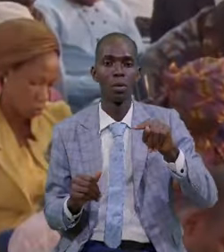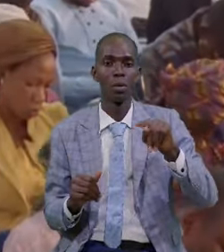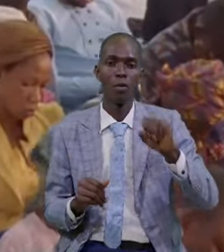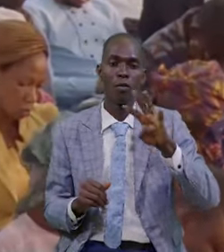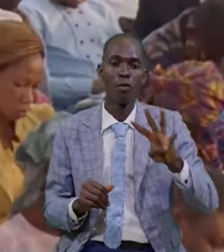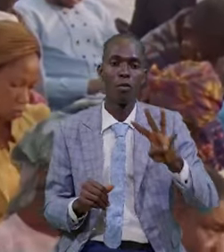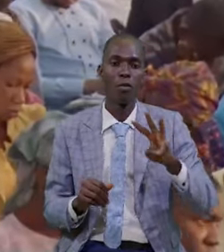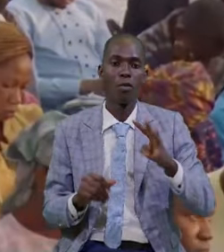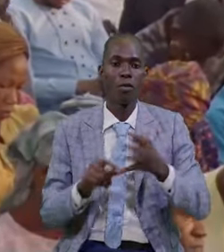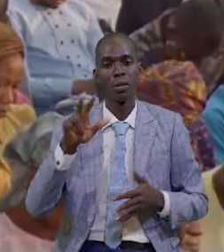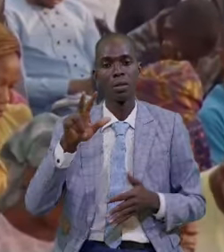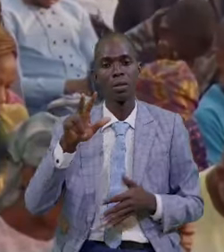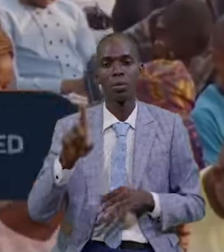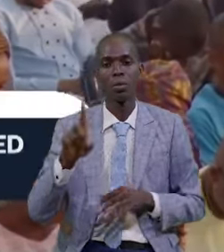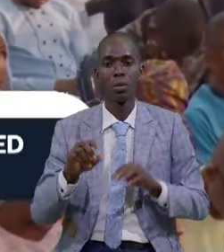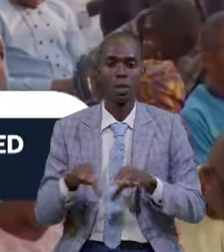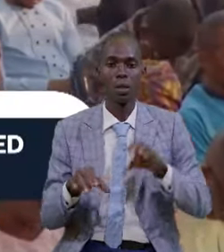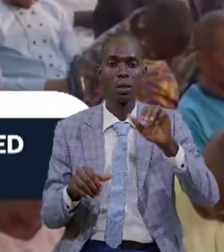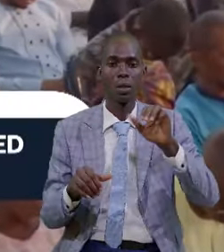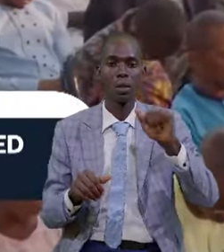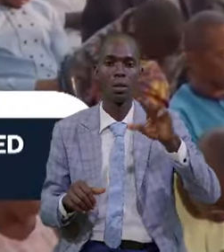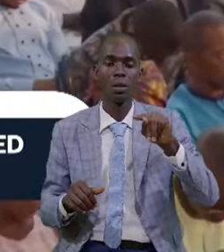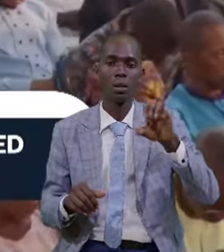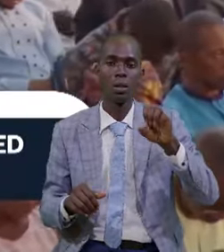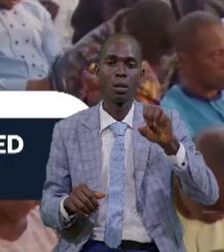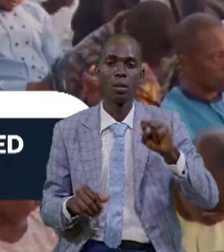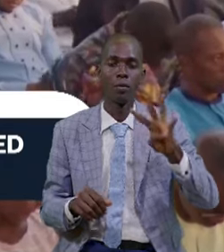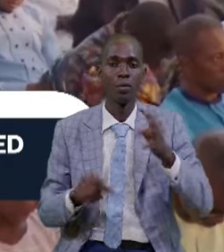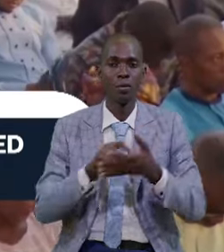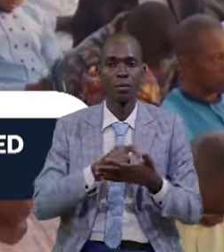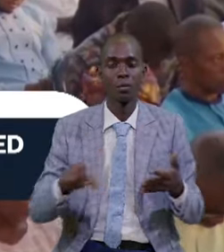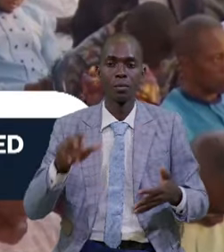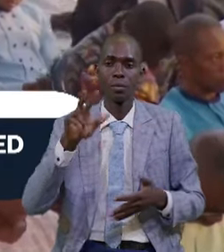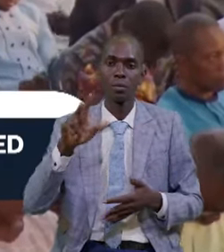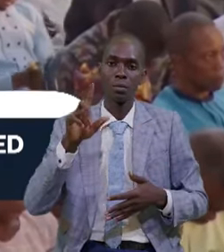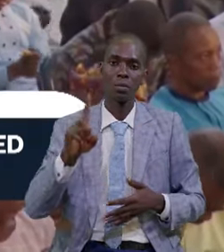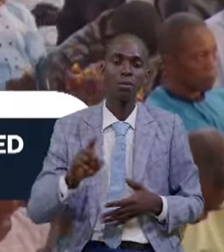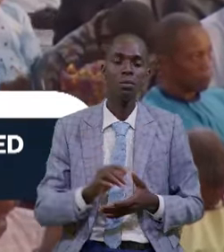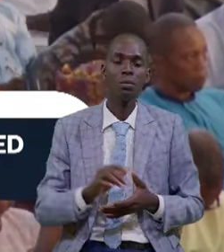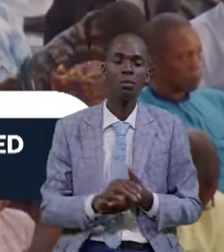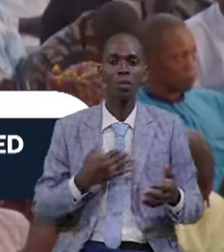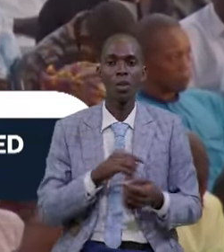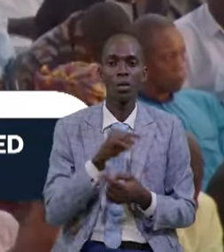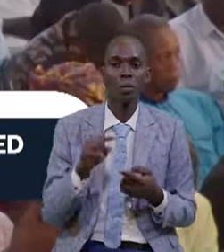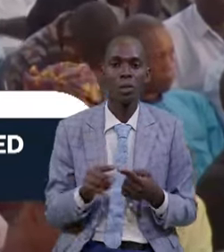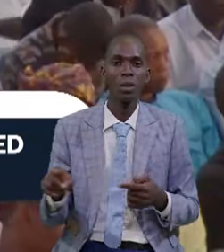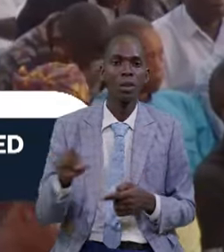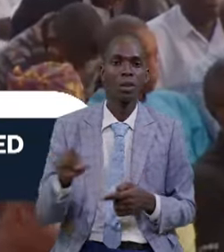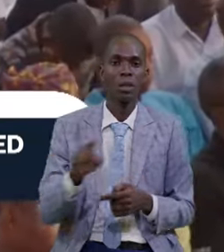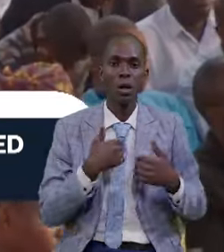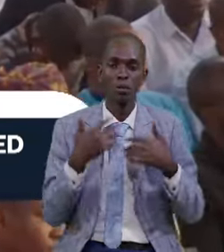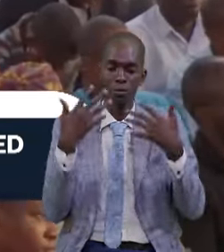31. In Acts chapter 4, verse 31, and when they had prayed,